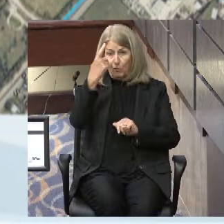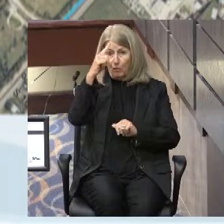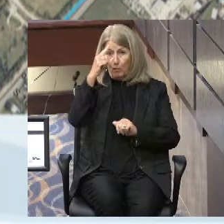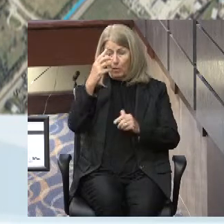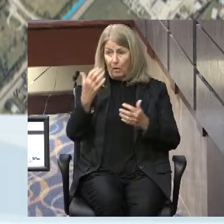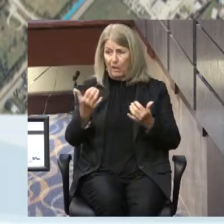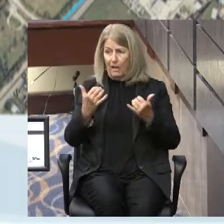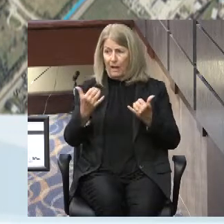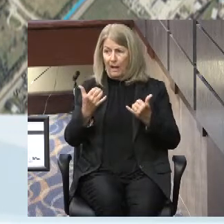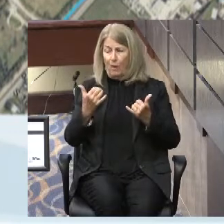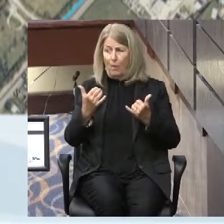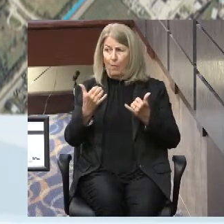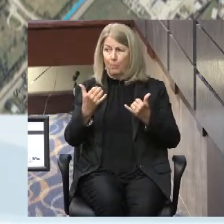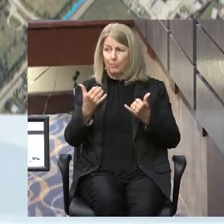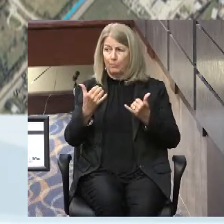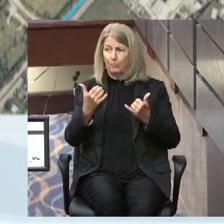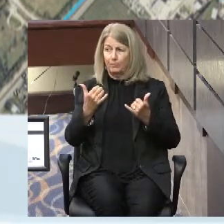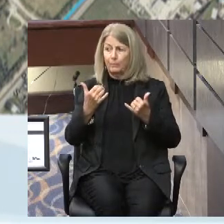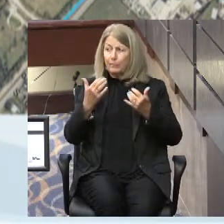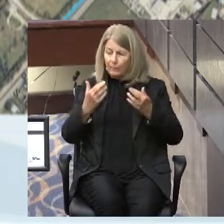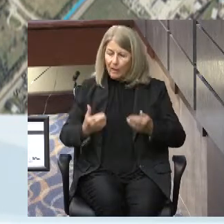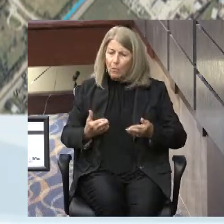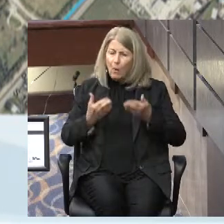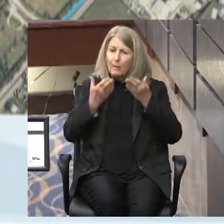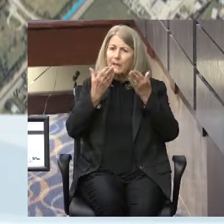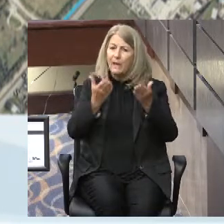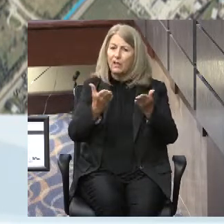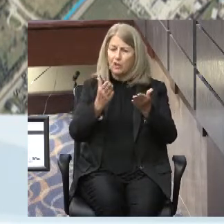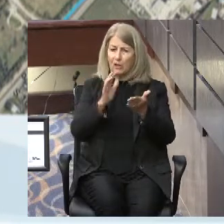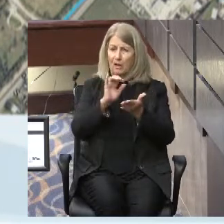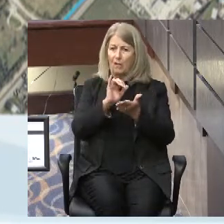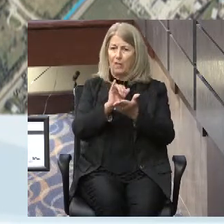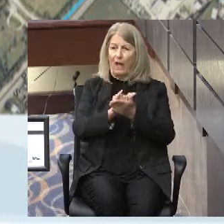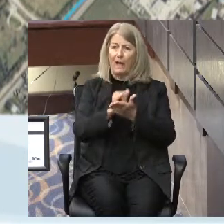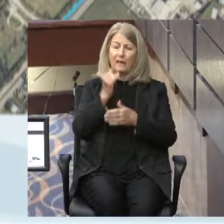Well, so the recommendation is that